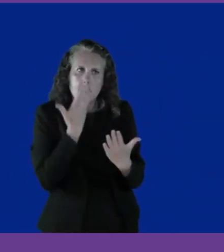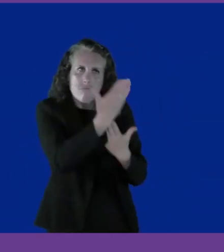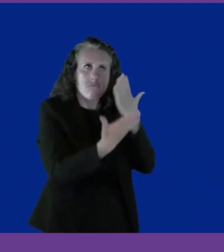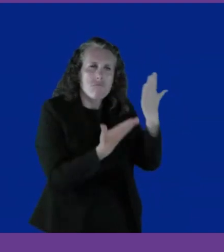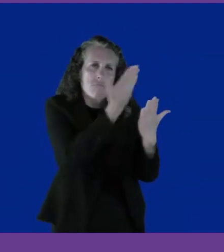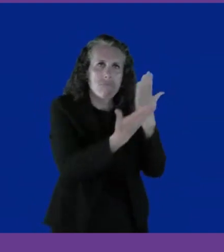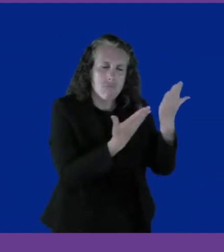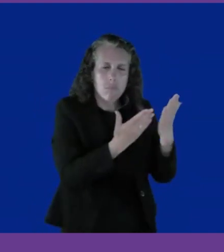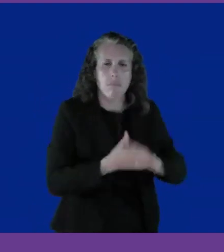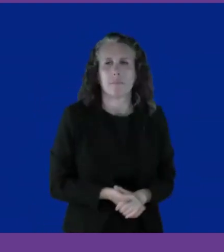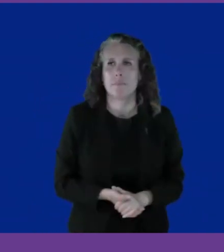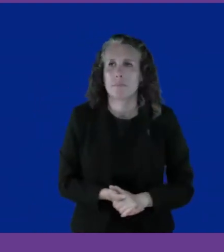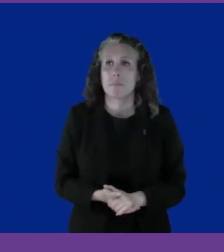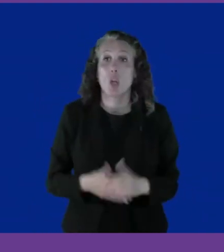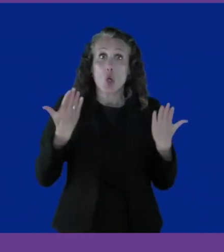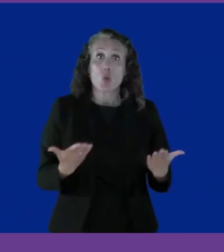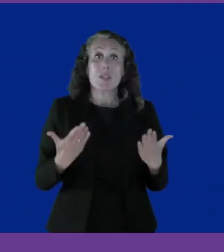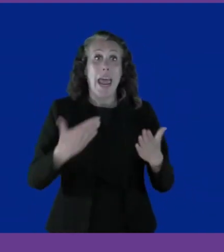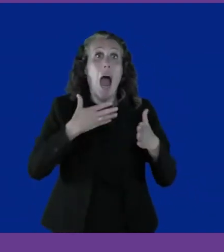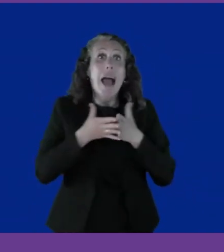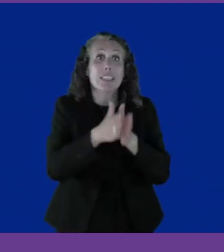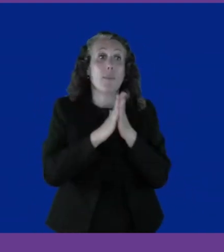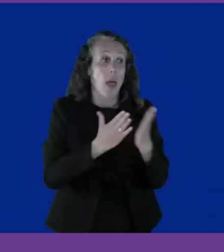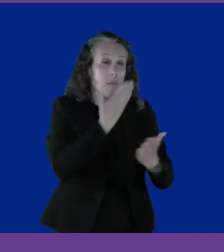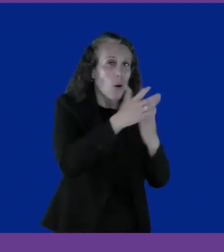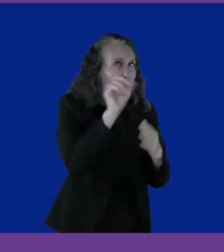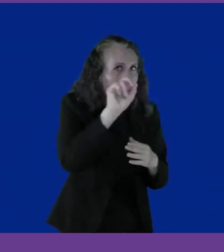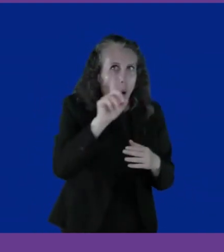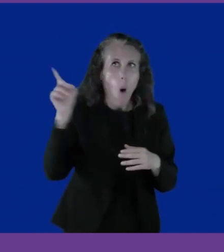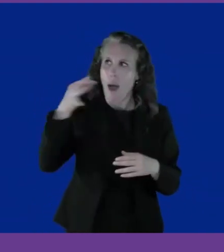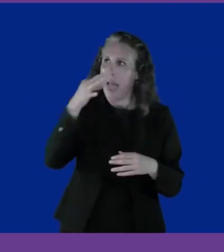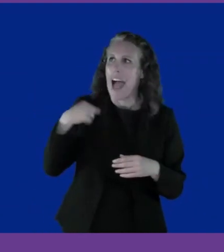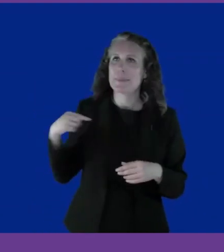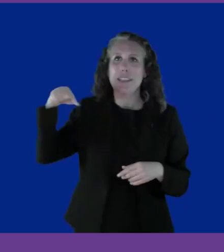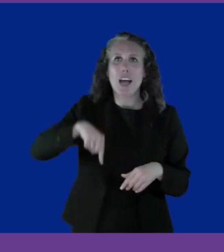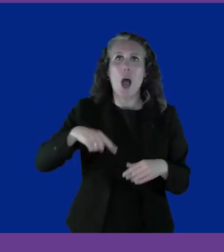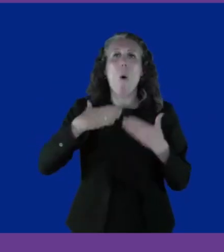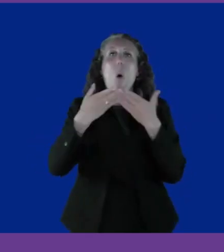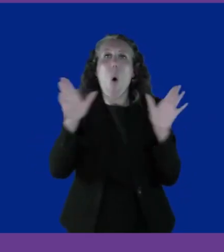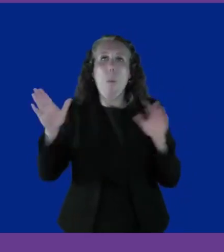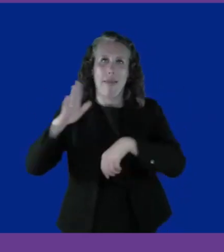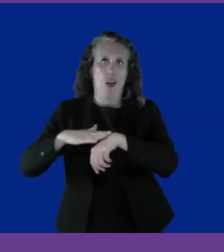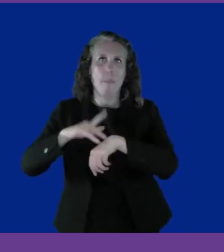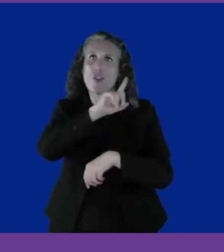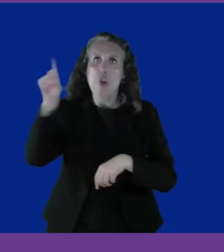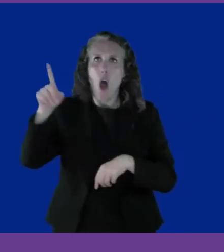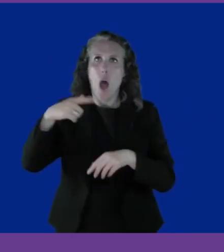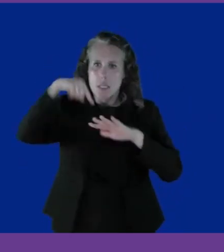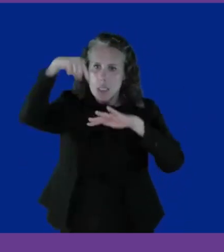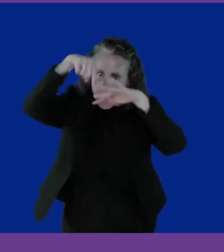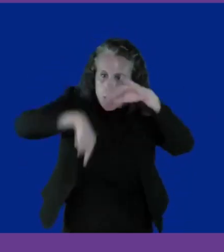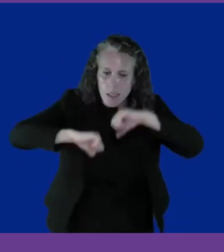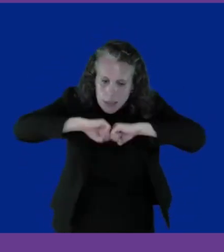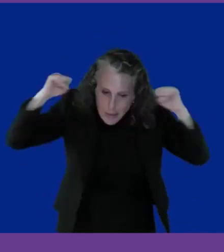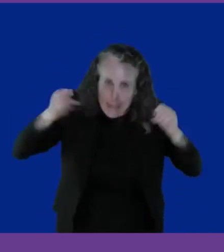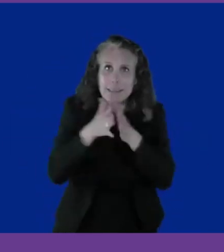terminals. And I'm not going to present them because I'm supposed to do opening remarks and not a presentation of our recommendations, but I'm